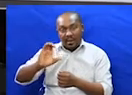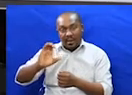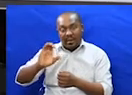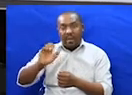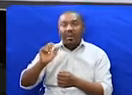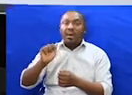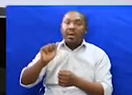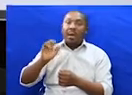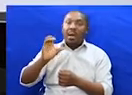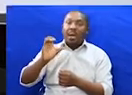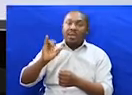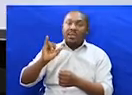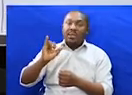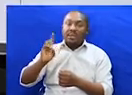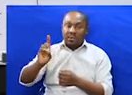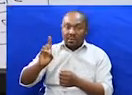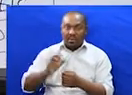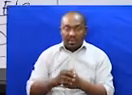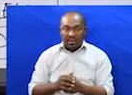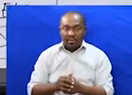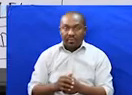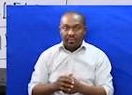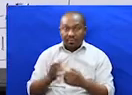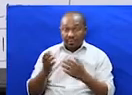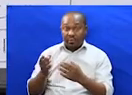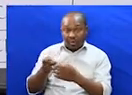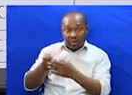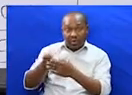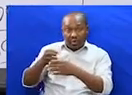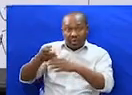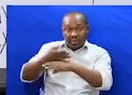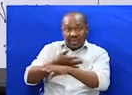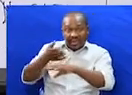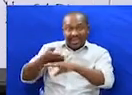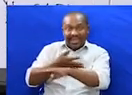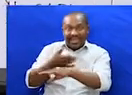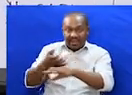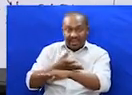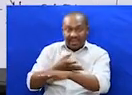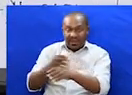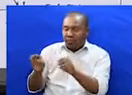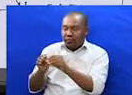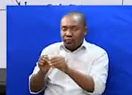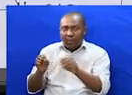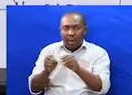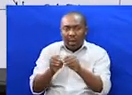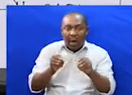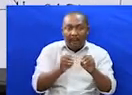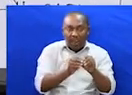acids. Genes, they are made up of large organic